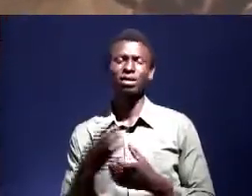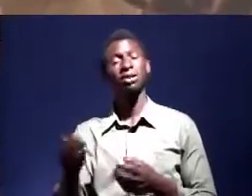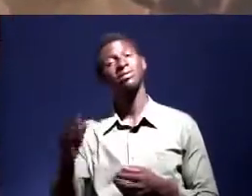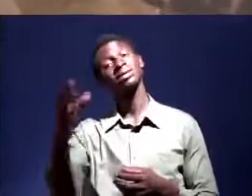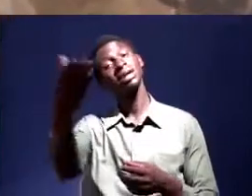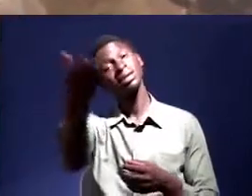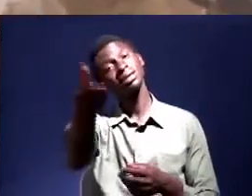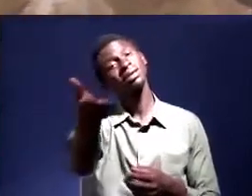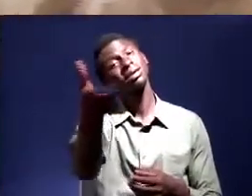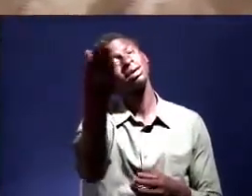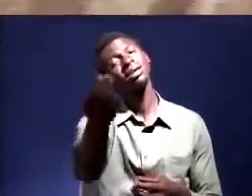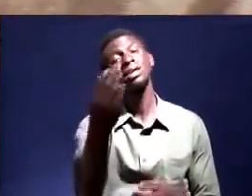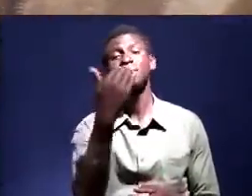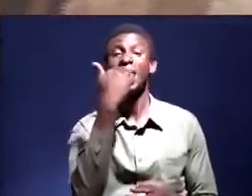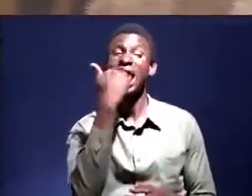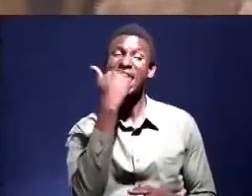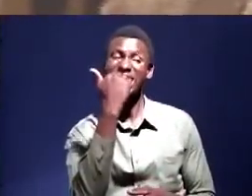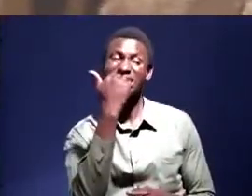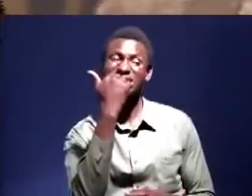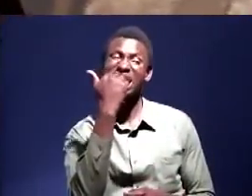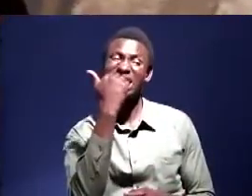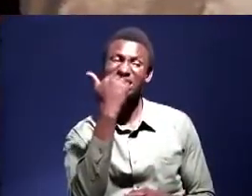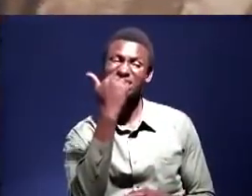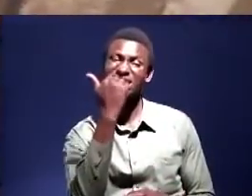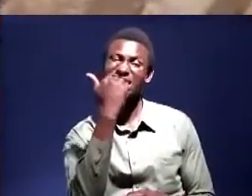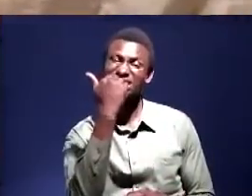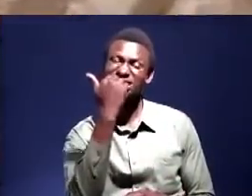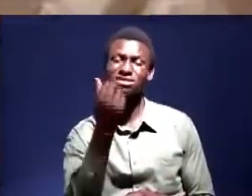Can I have some tea to drink?